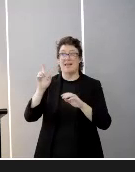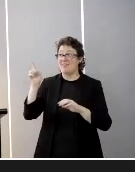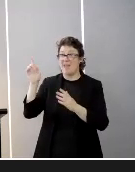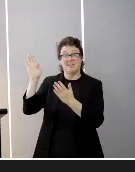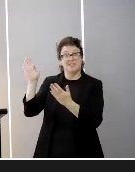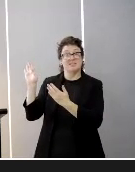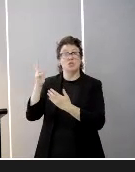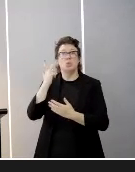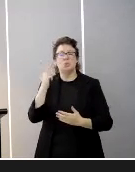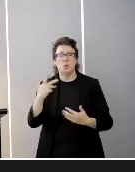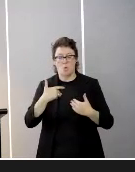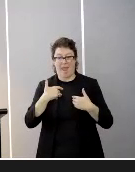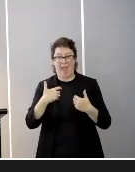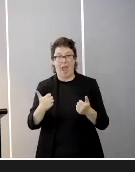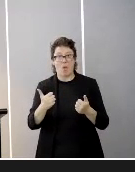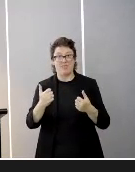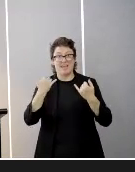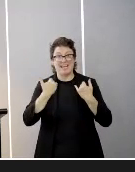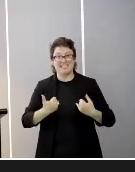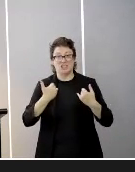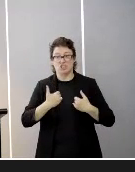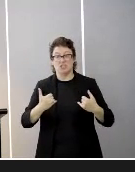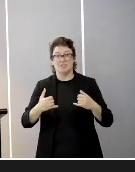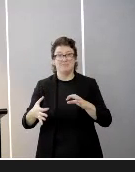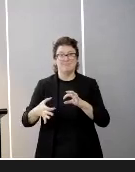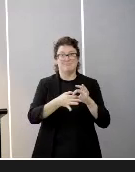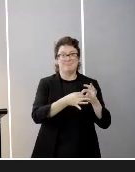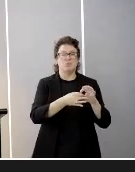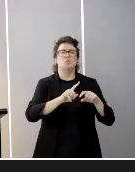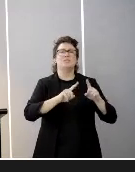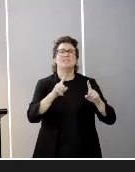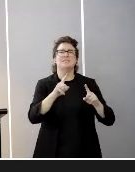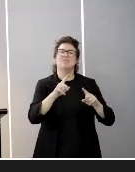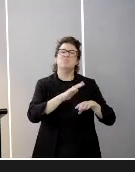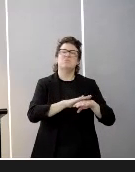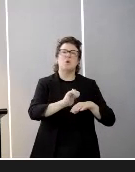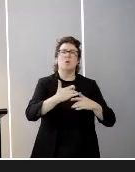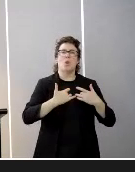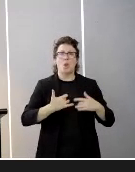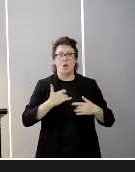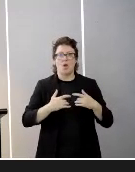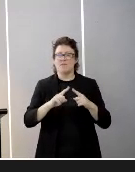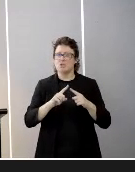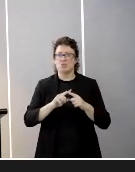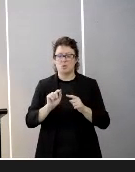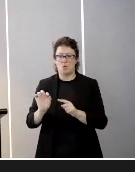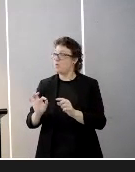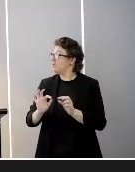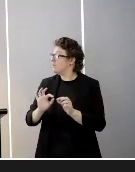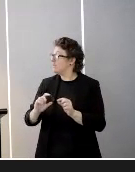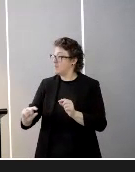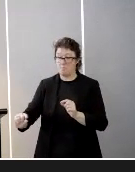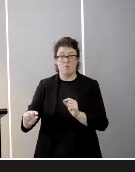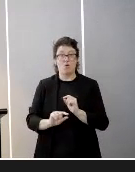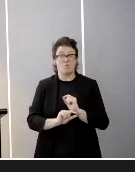of health conditions that are relevant at different times of life. So along the bottom line is kind